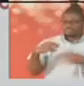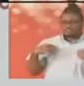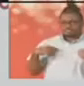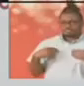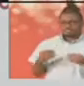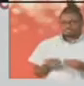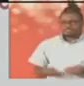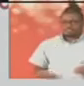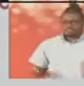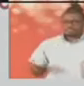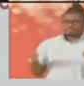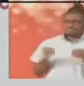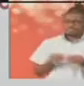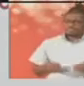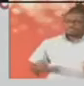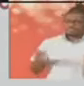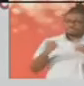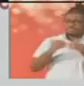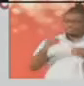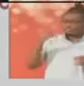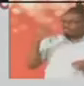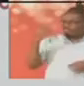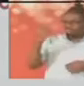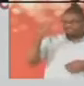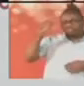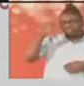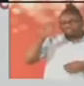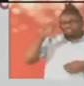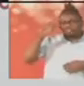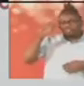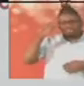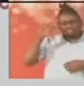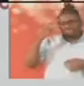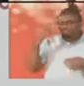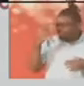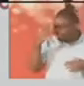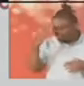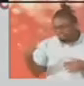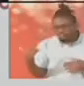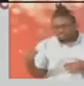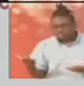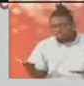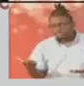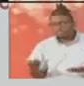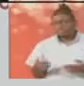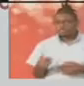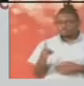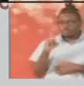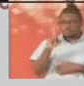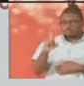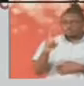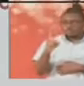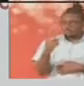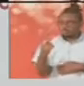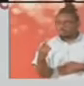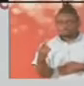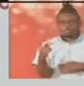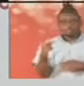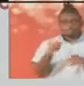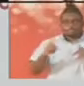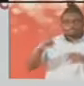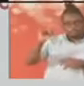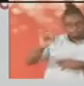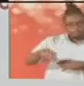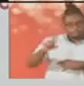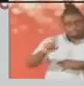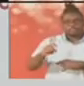And the only answer I could really come up with is all it takes is 1 or 2 people. All it takes is 1 or 2 people